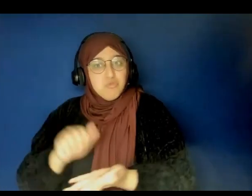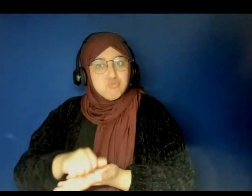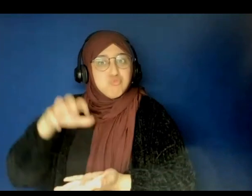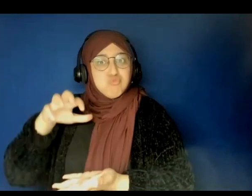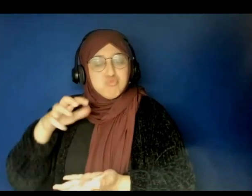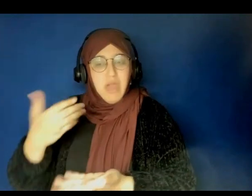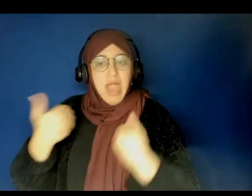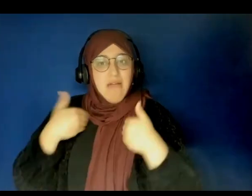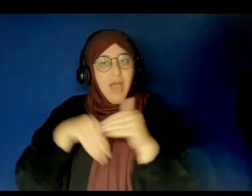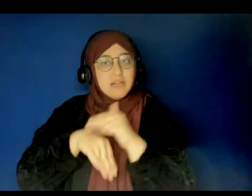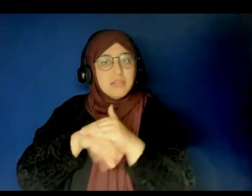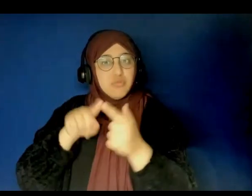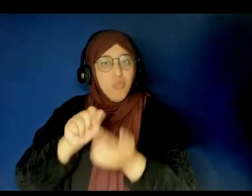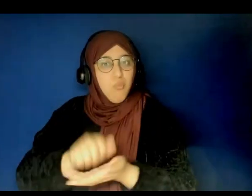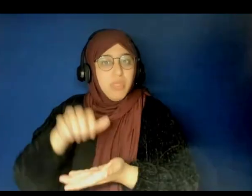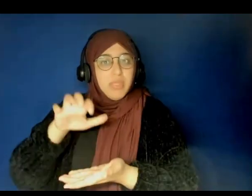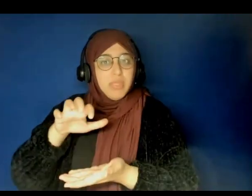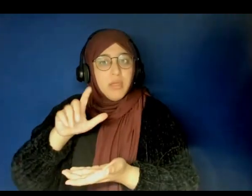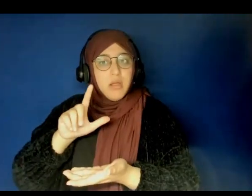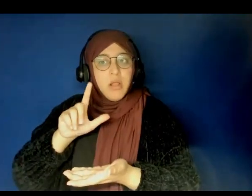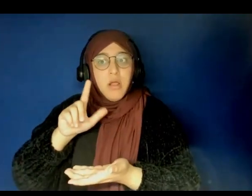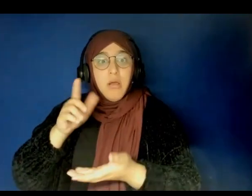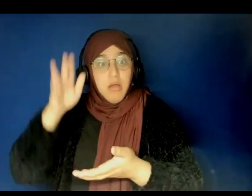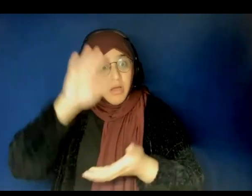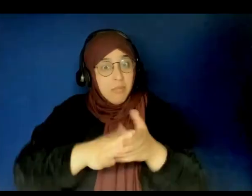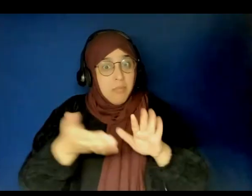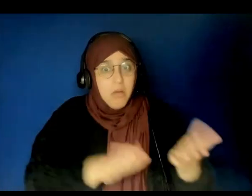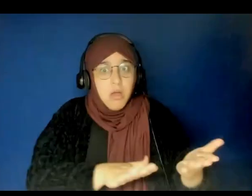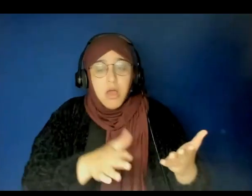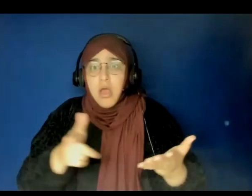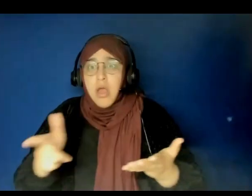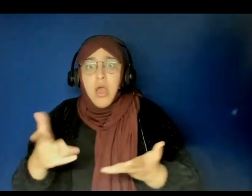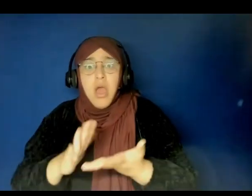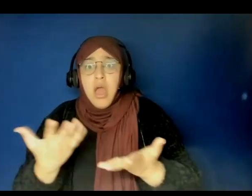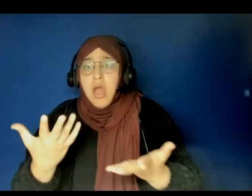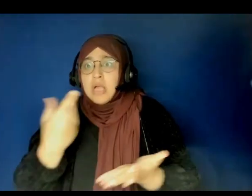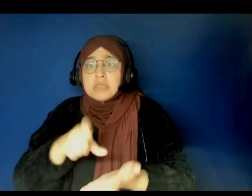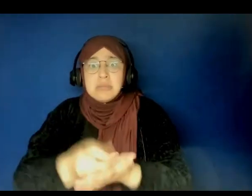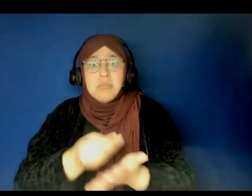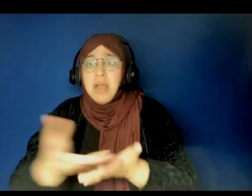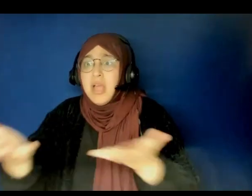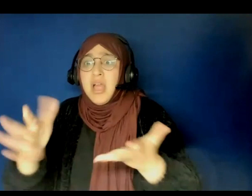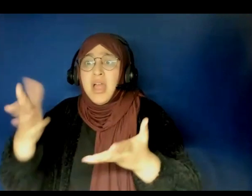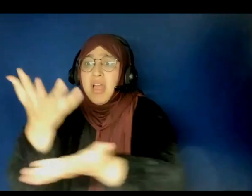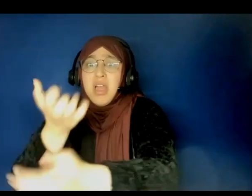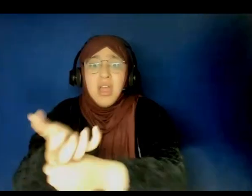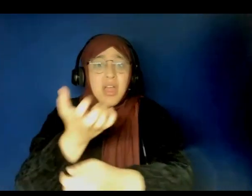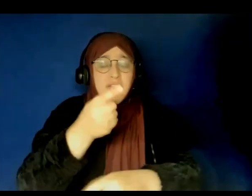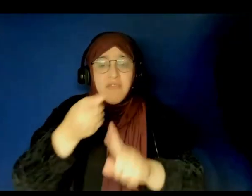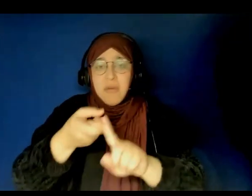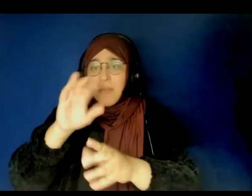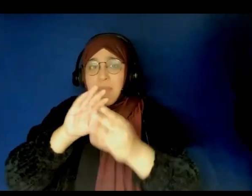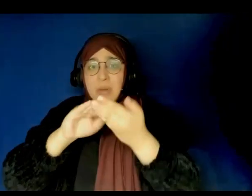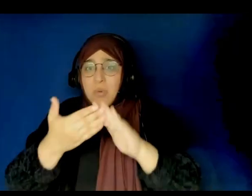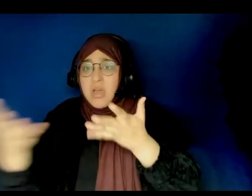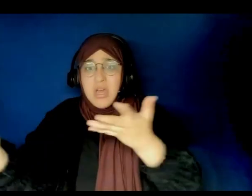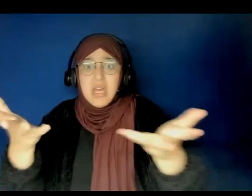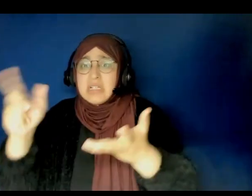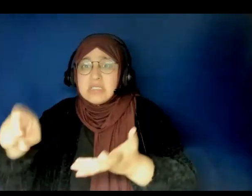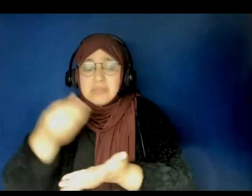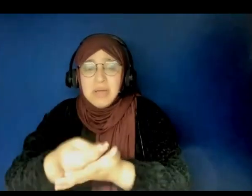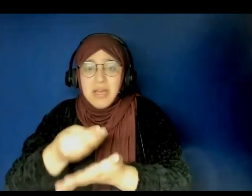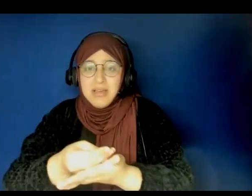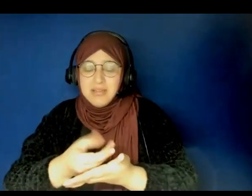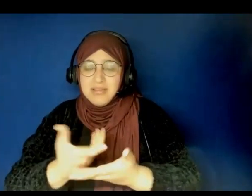wealth, became needy and had to beg from people in the community because this wasn't done. So it is important to have a durable power of